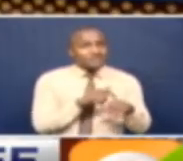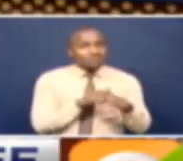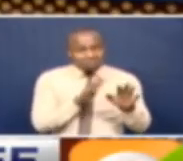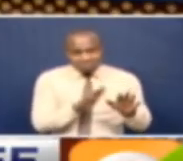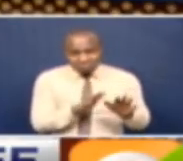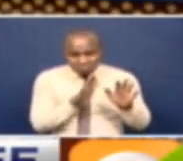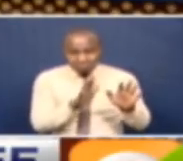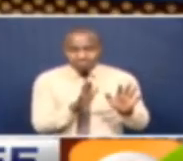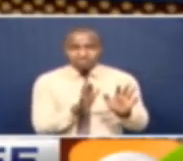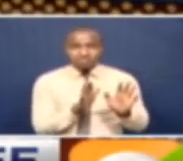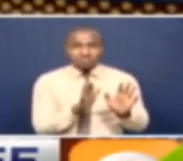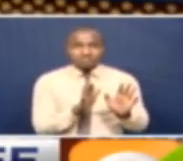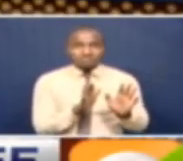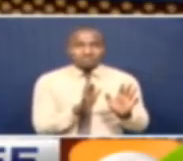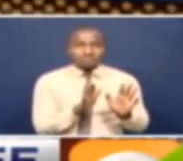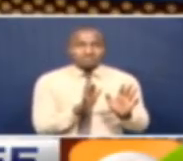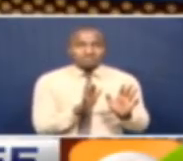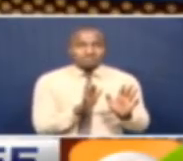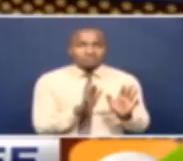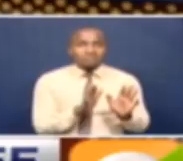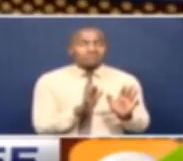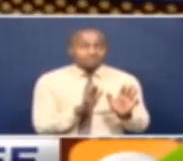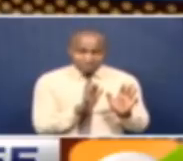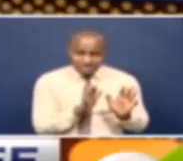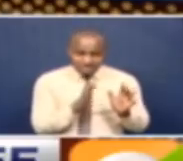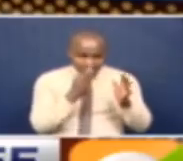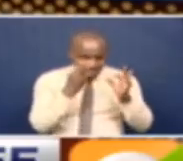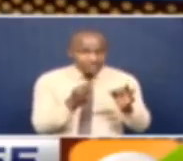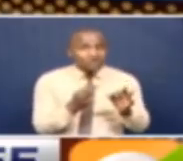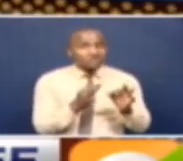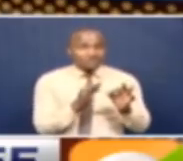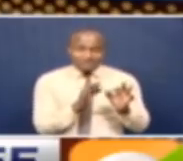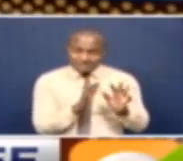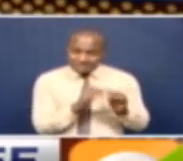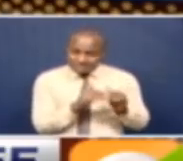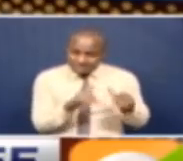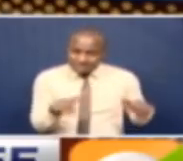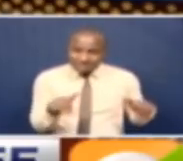decision that could affect them locally. So almost